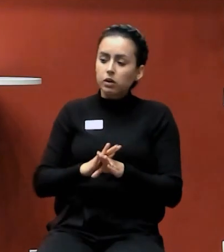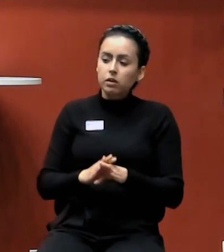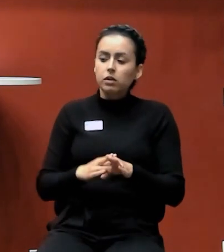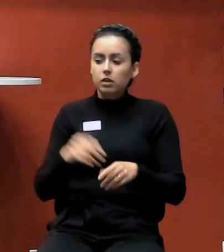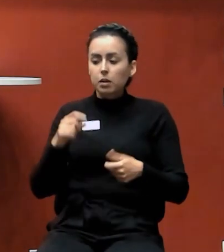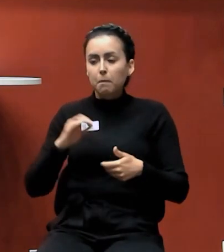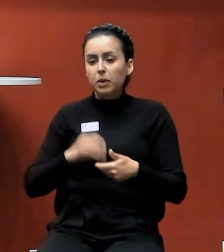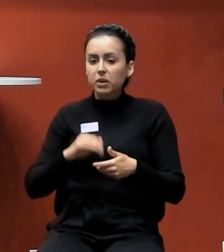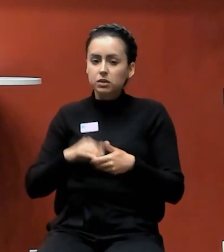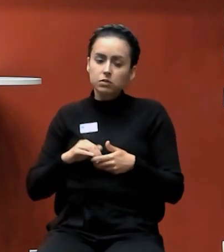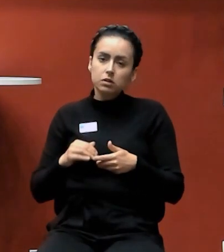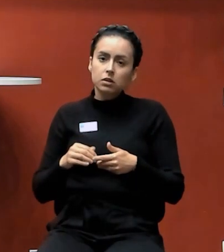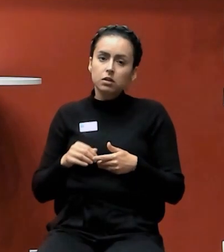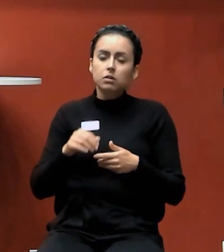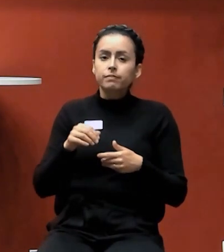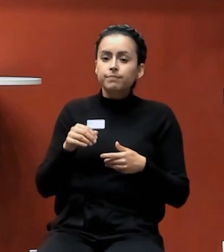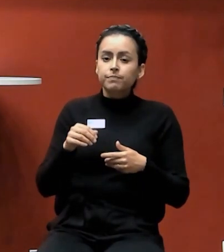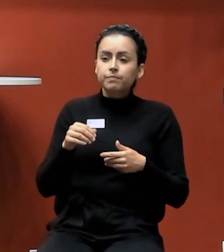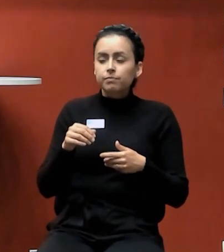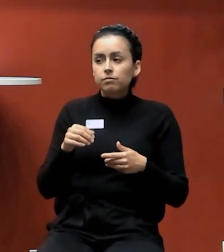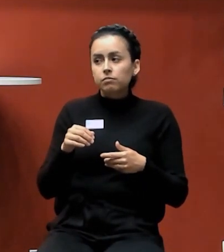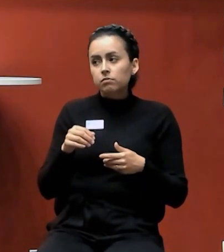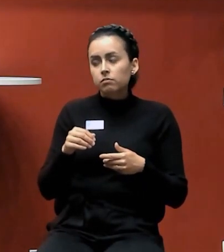leverage your,